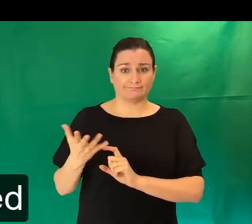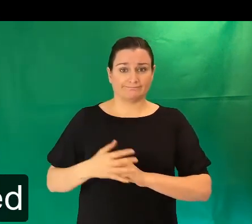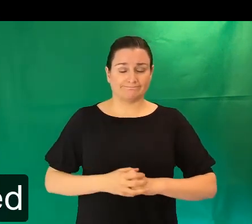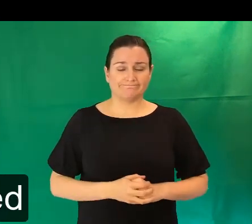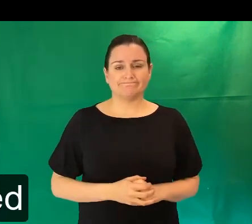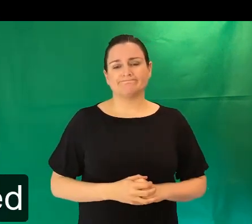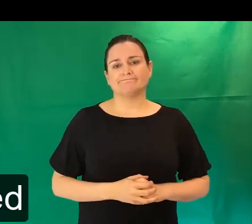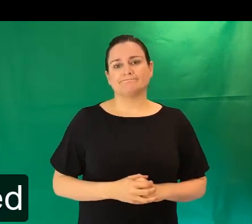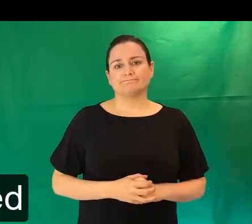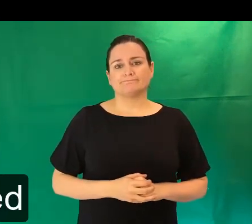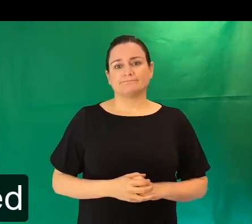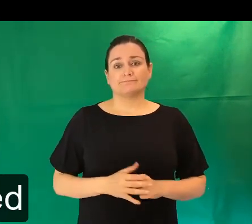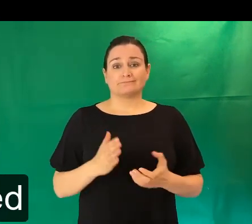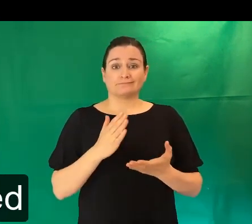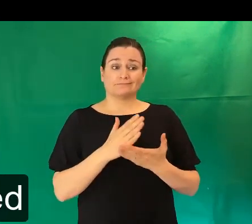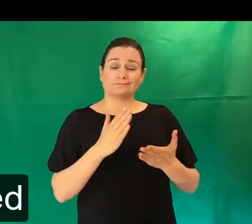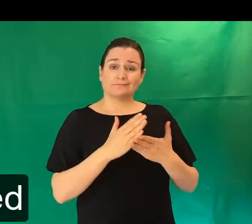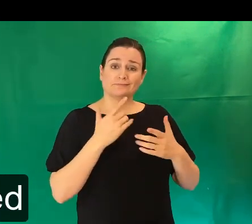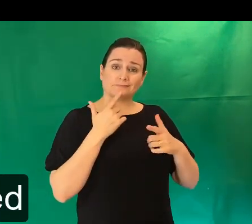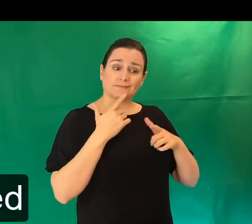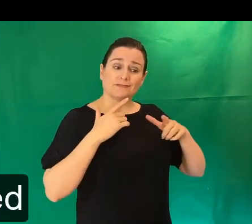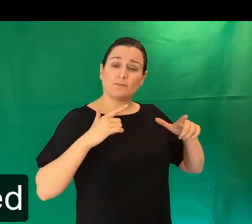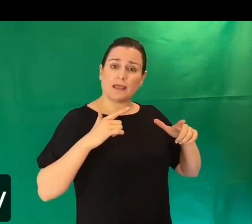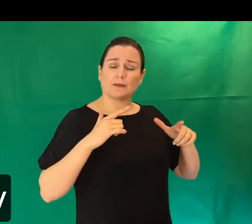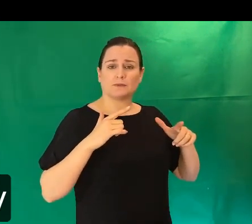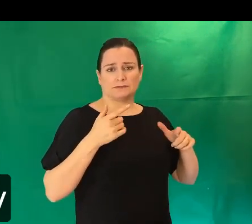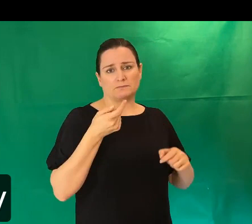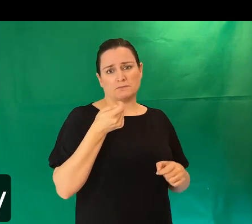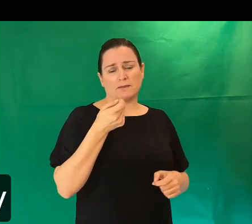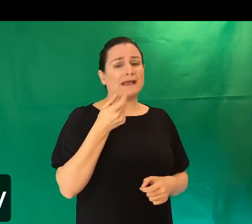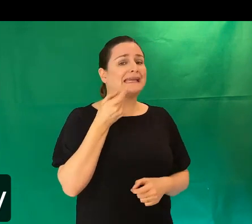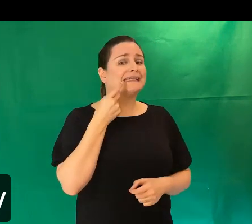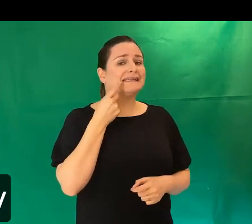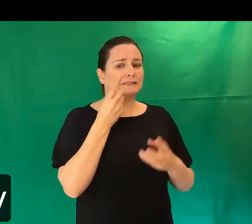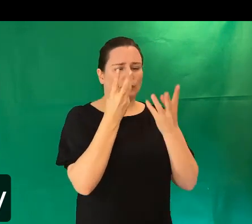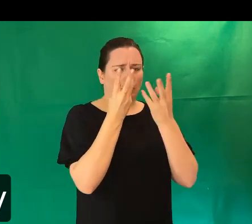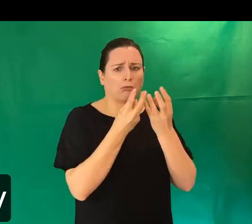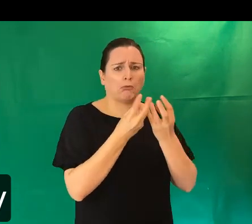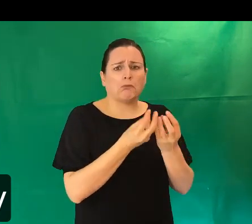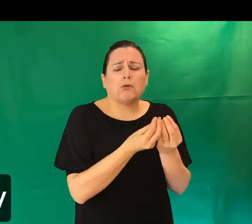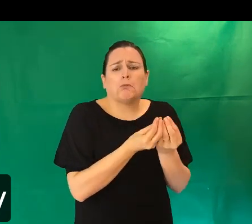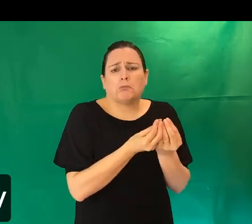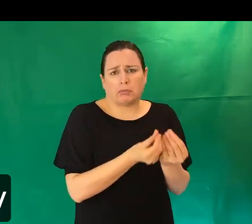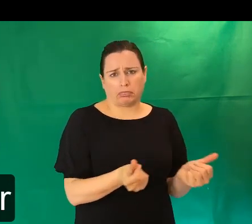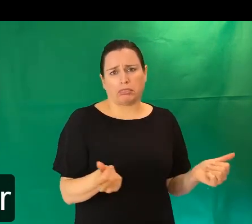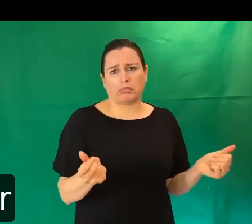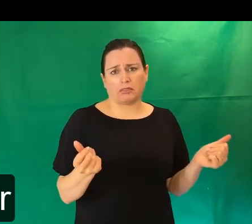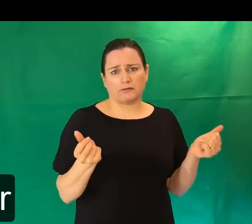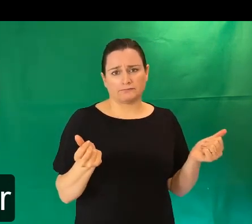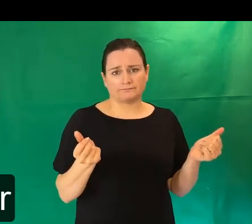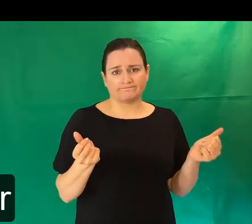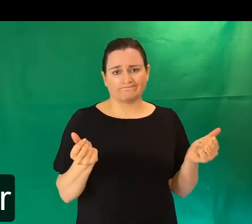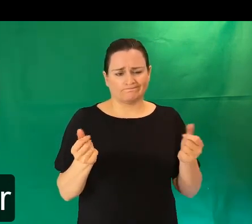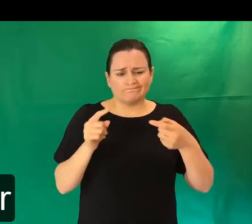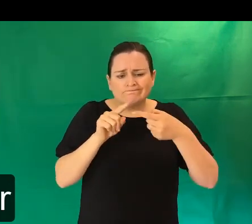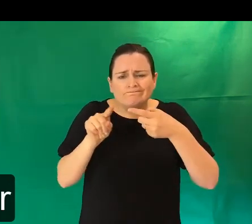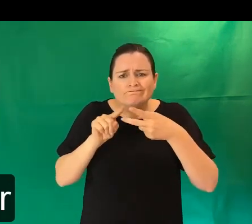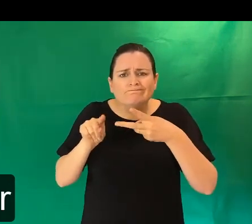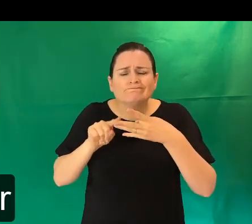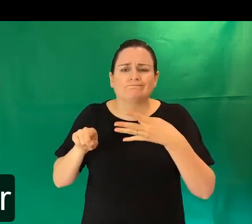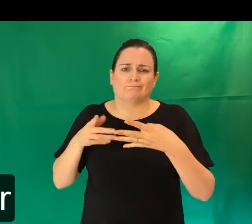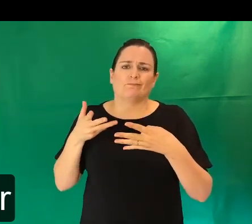but some languages have an endangered status, and this can be due to many different